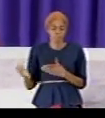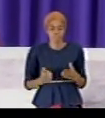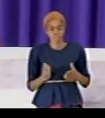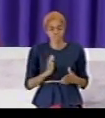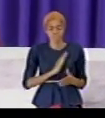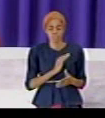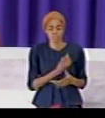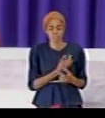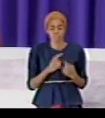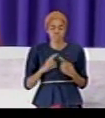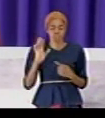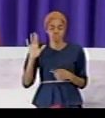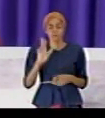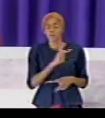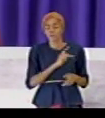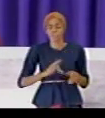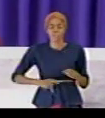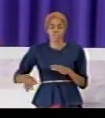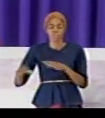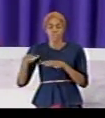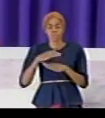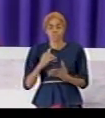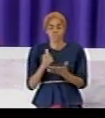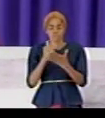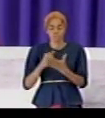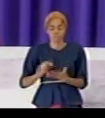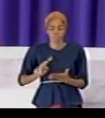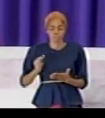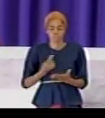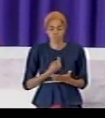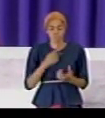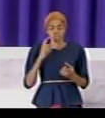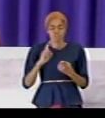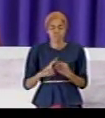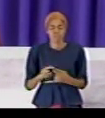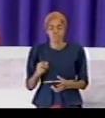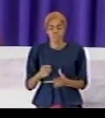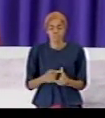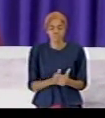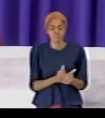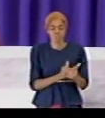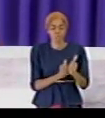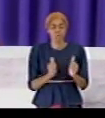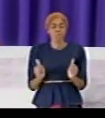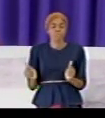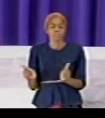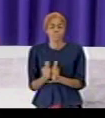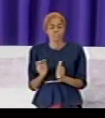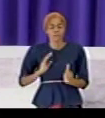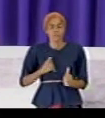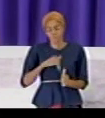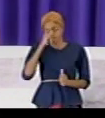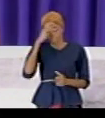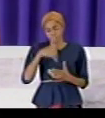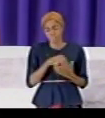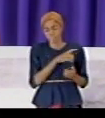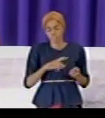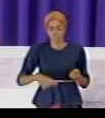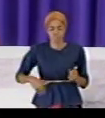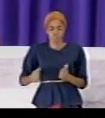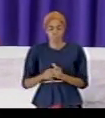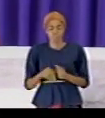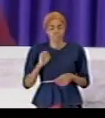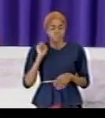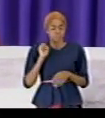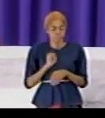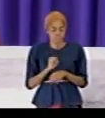to your kingdom. Help us to run with our Father in the Lord in the vision for global crusade, so we can